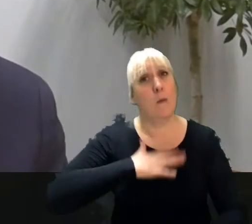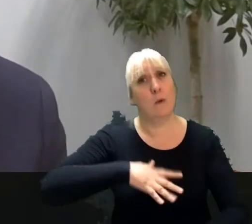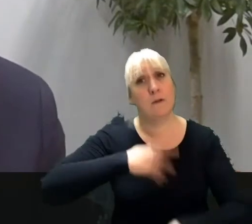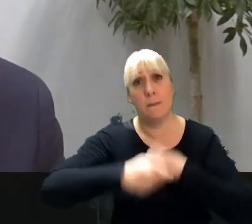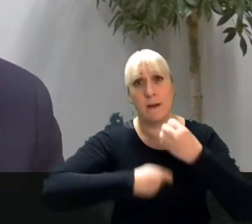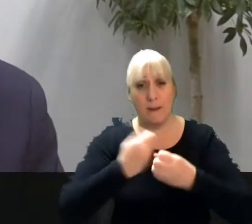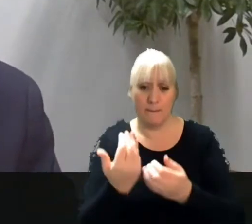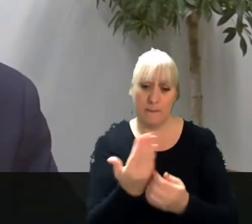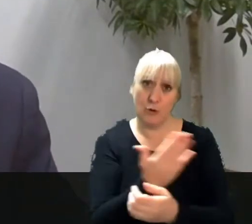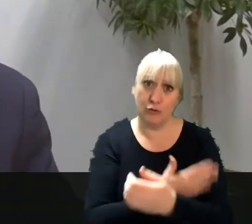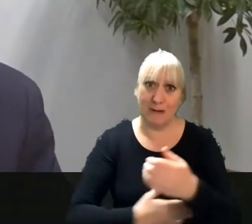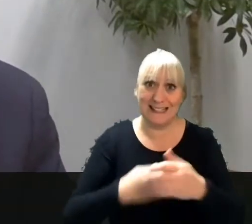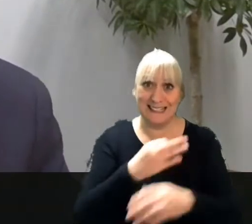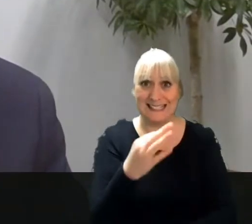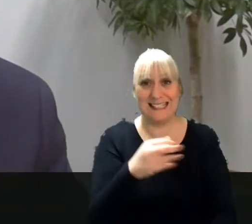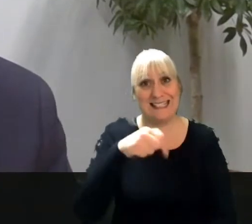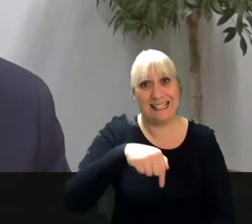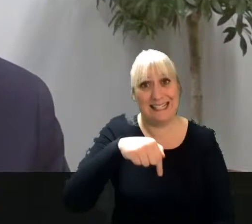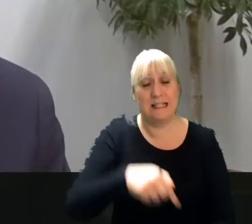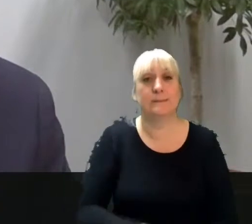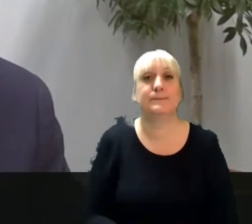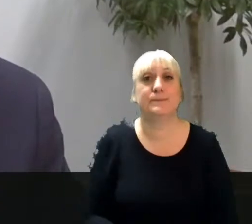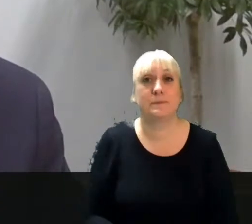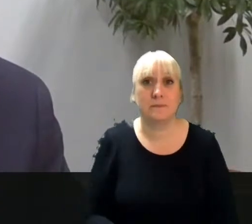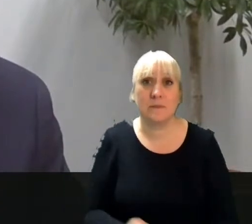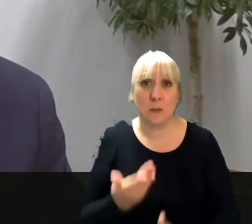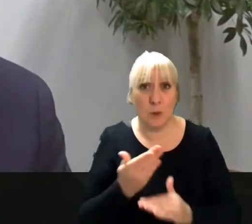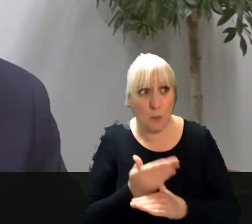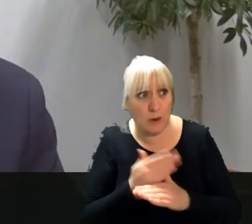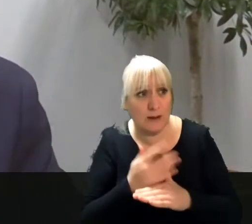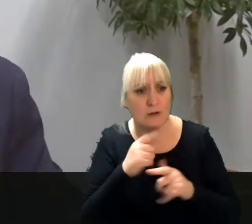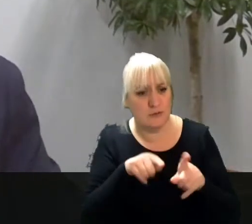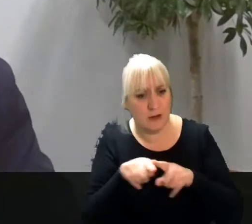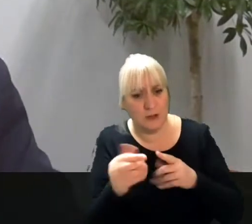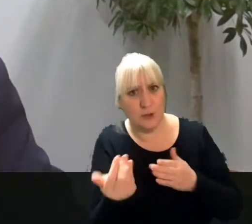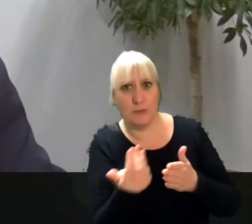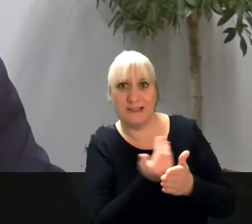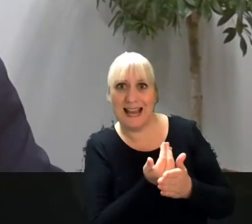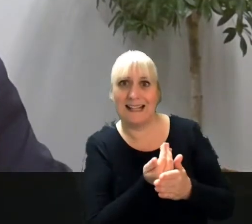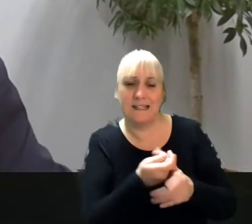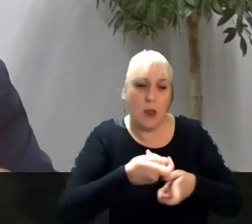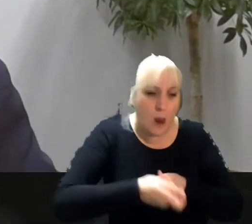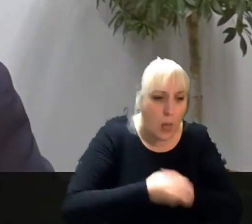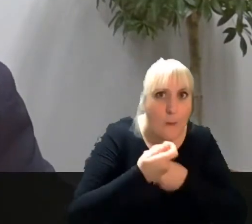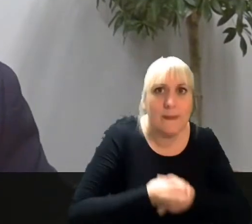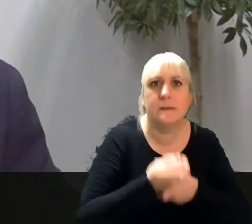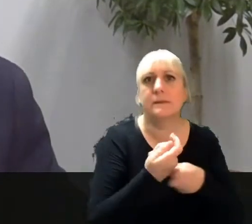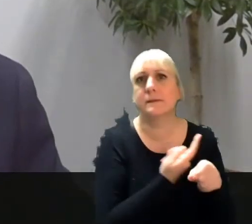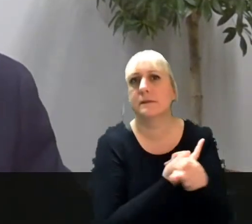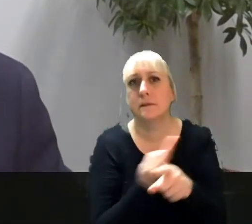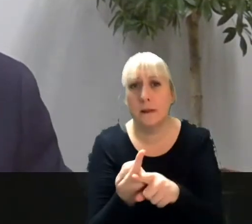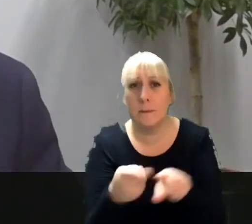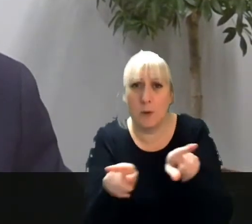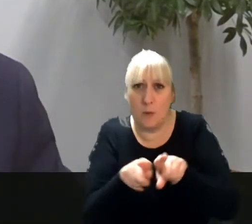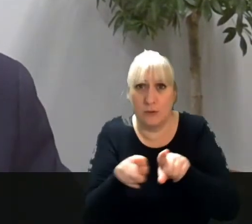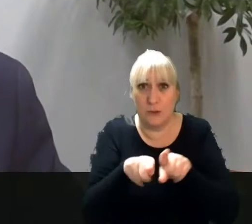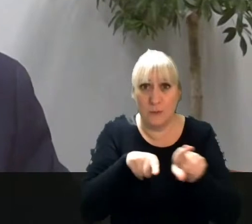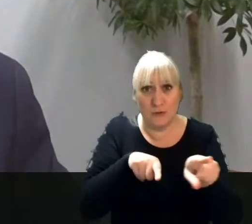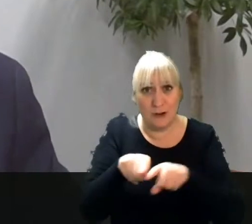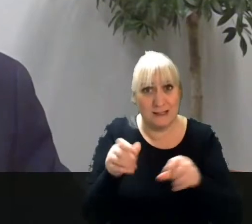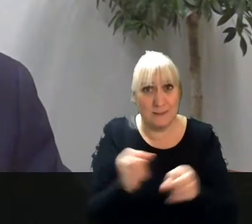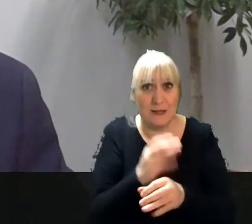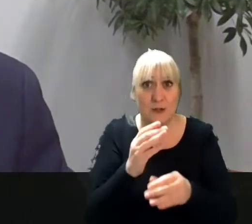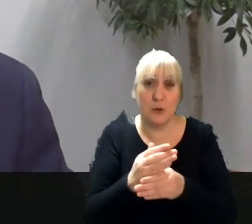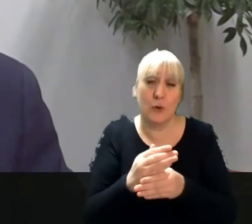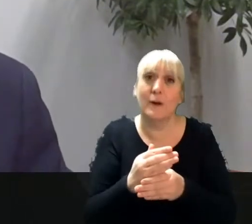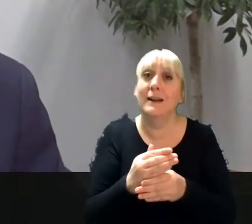around greening parts of London, the works we're doing around preserving, protecting our allotments, but the work we're doing around security of our city as well. And